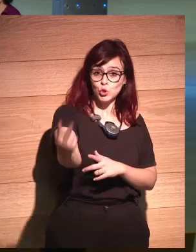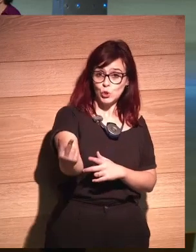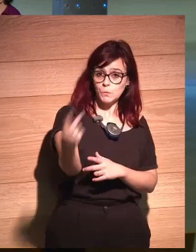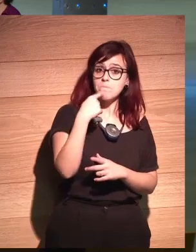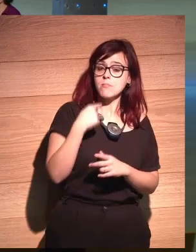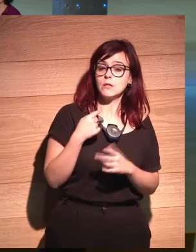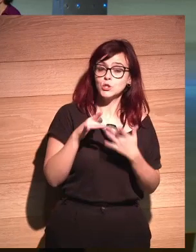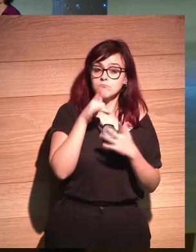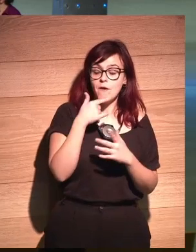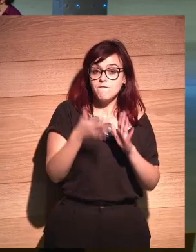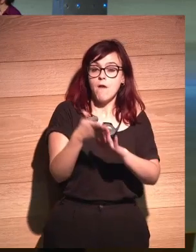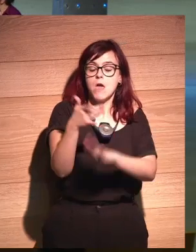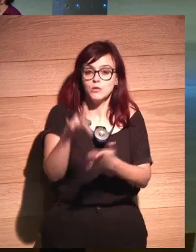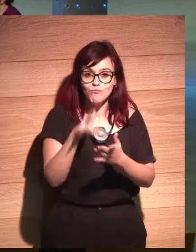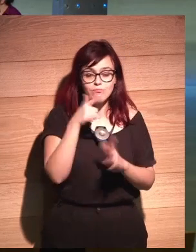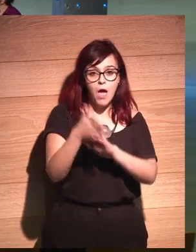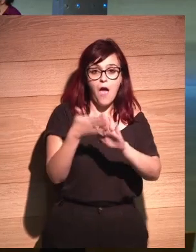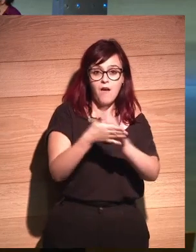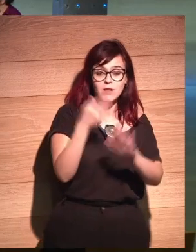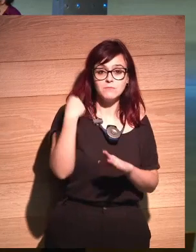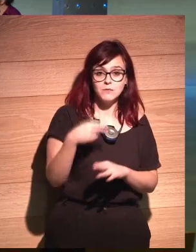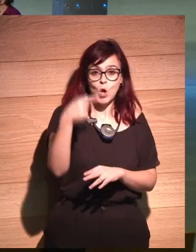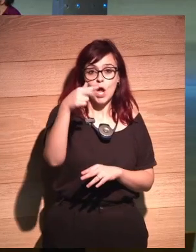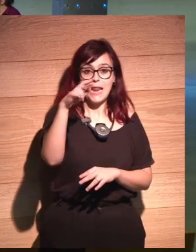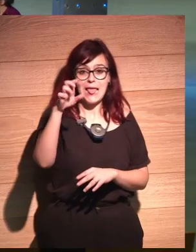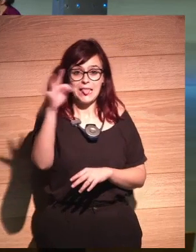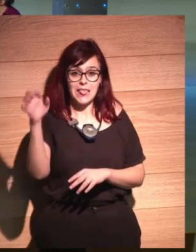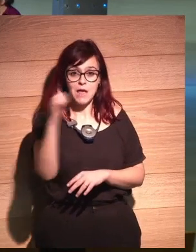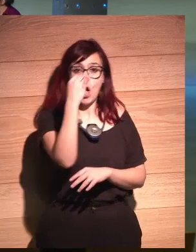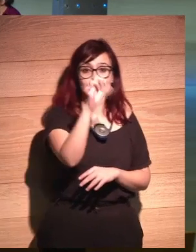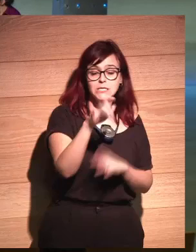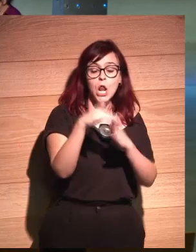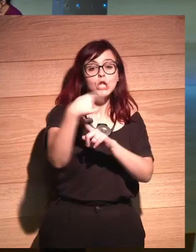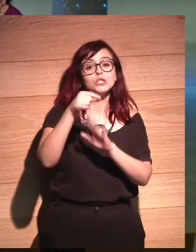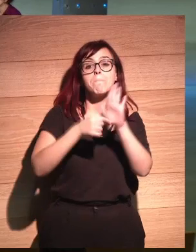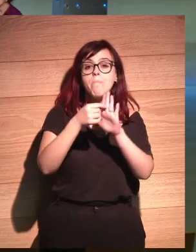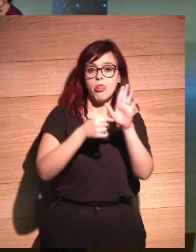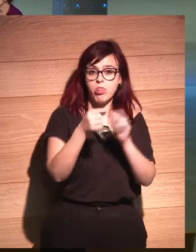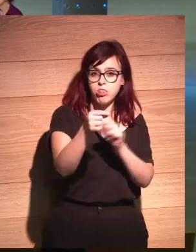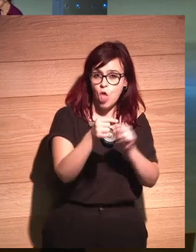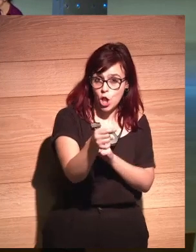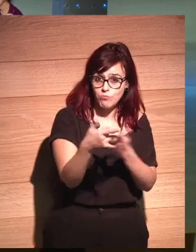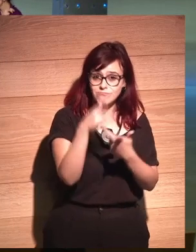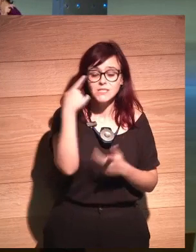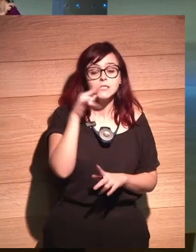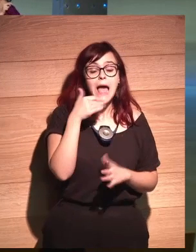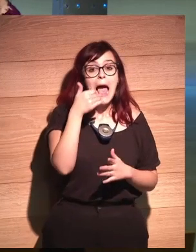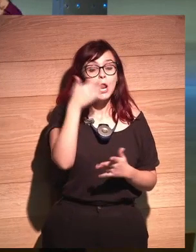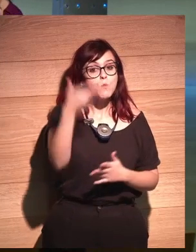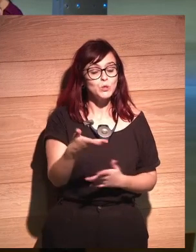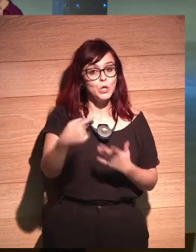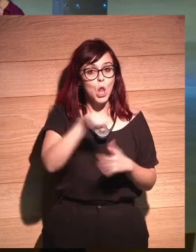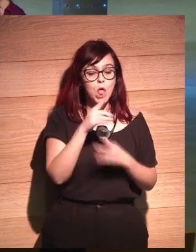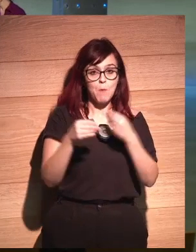floor to mention two projects because Grete and Jose have been talking about